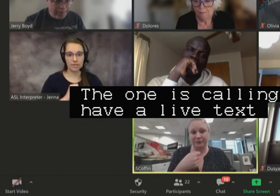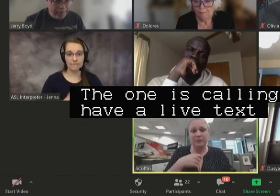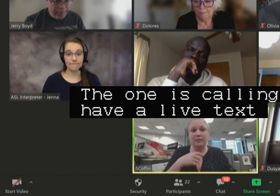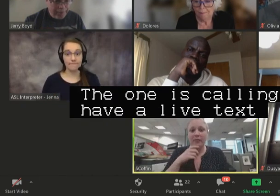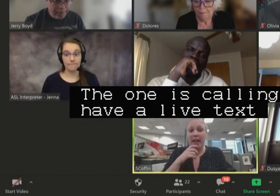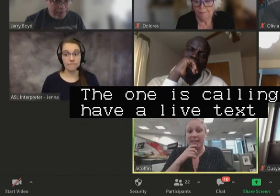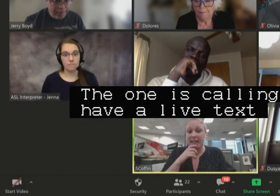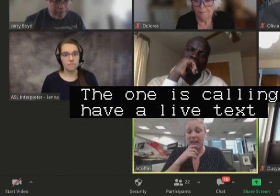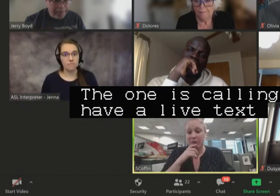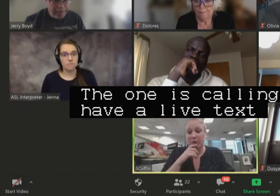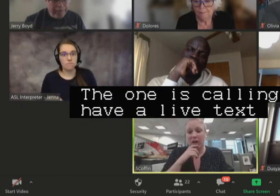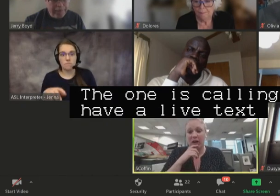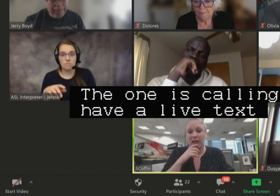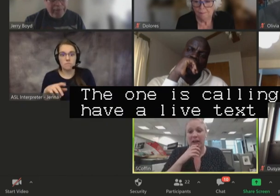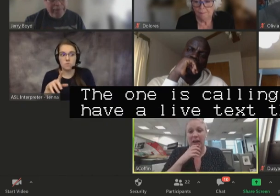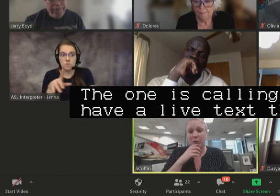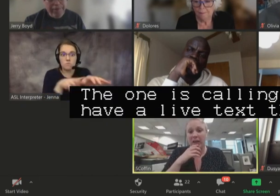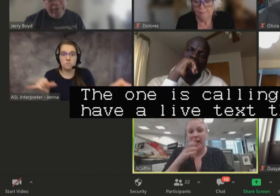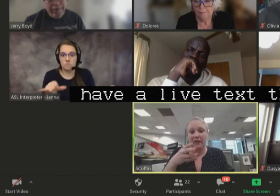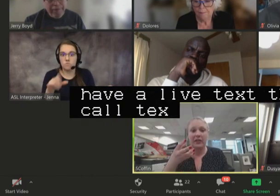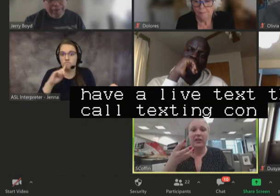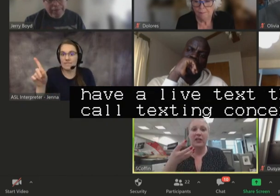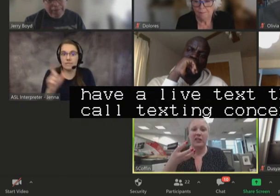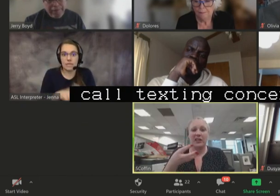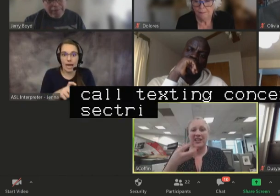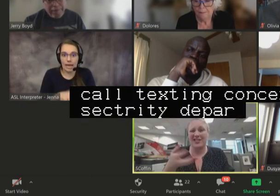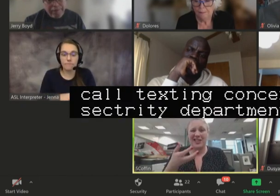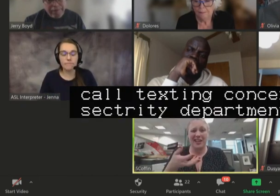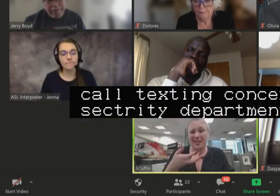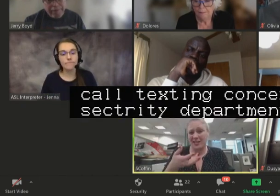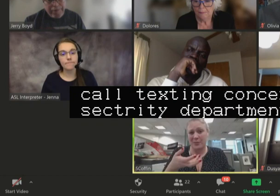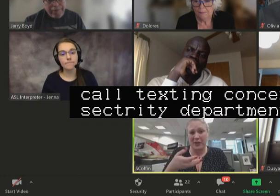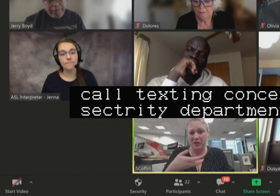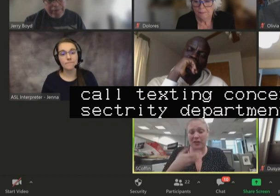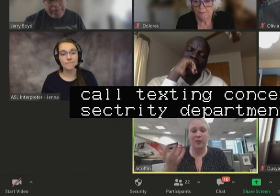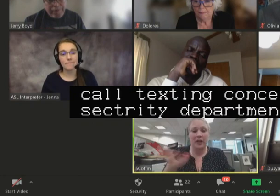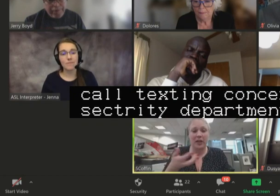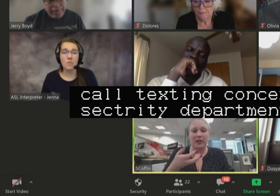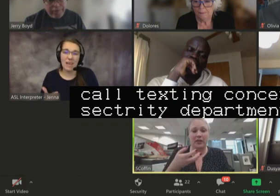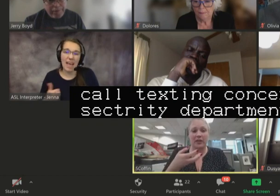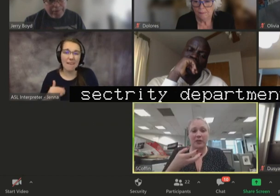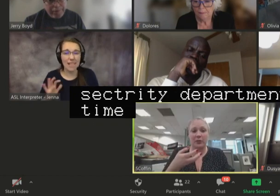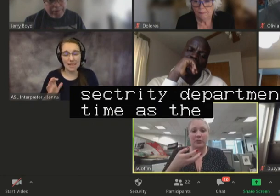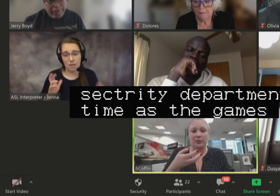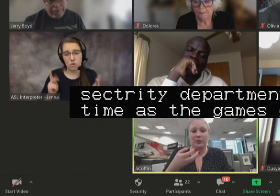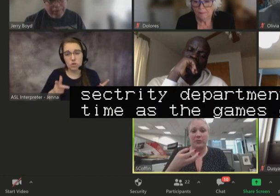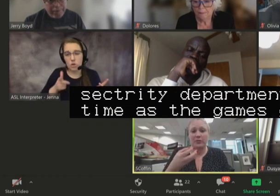time as the game's going on. And we have essentially like a dispatcher who can,